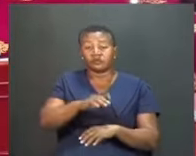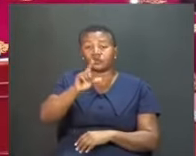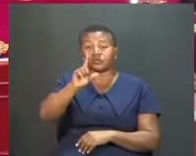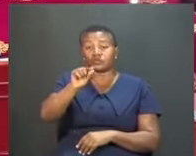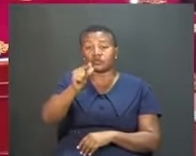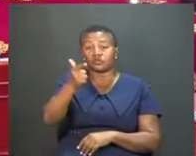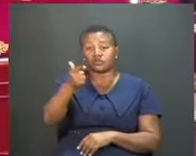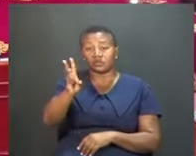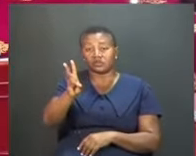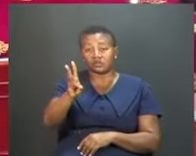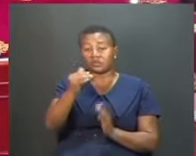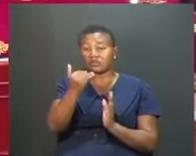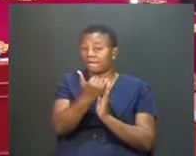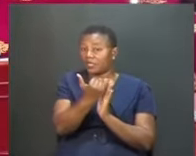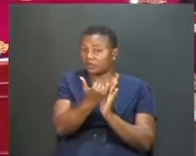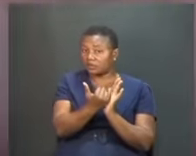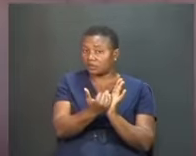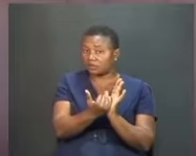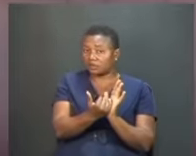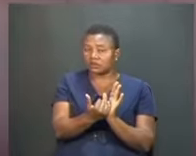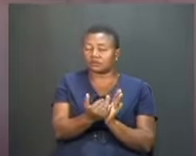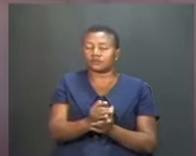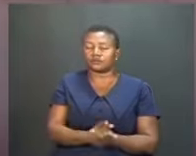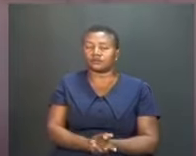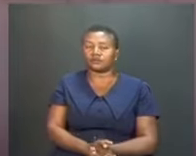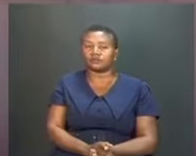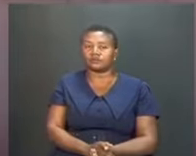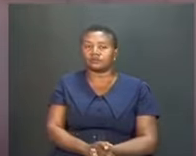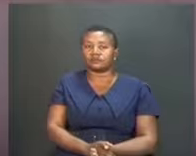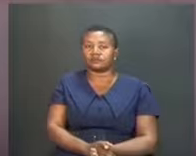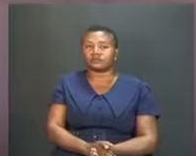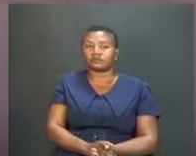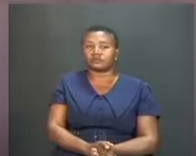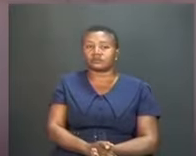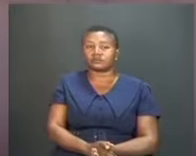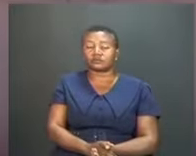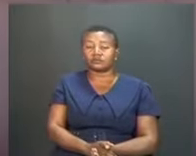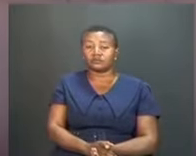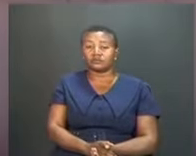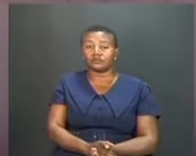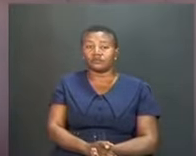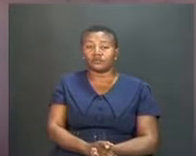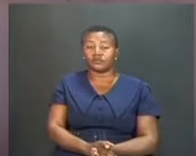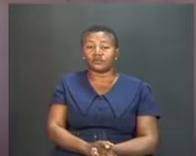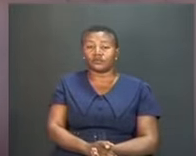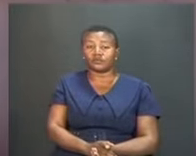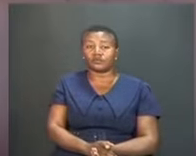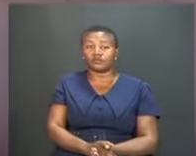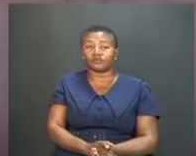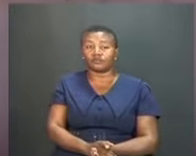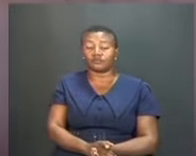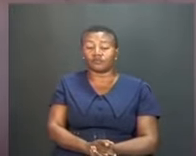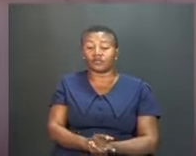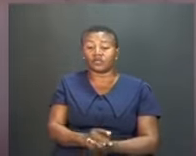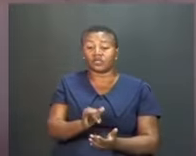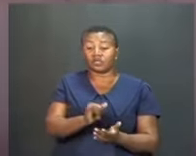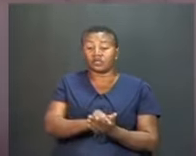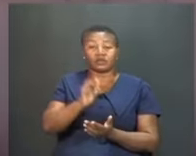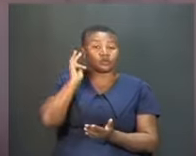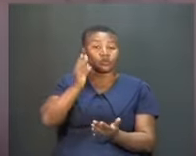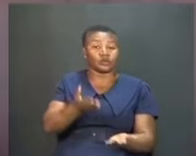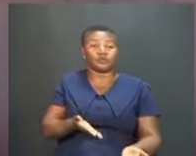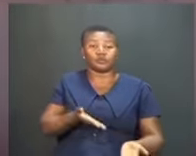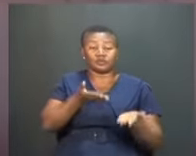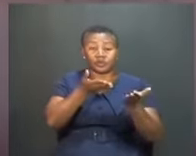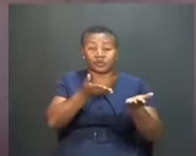2026 budget statement, which is to be read or presented